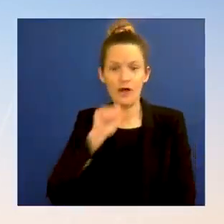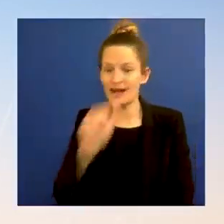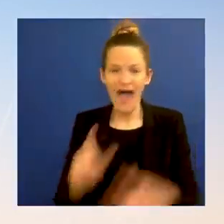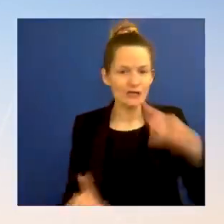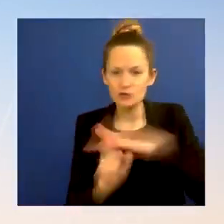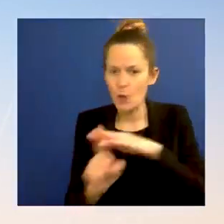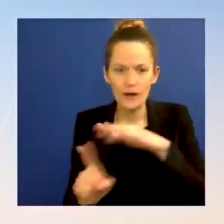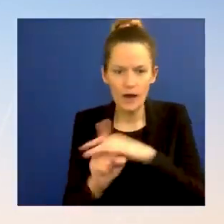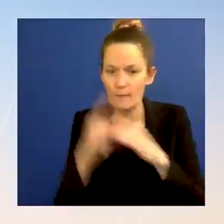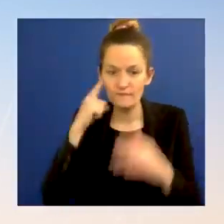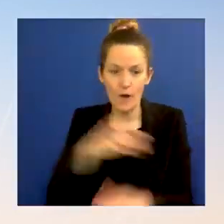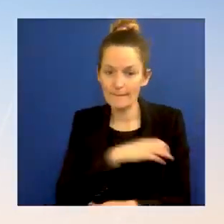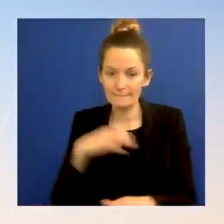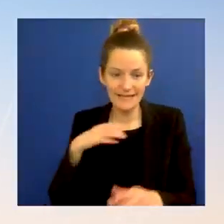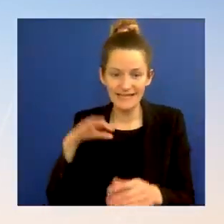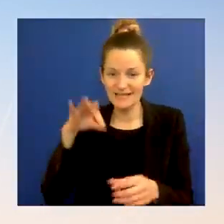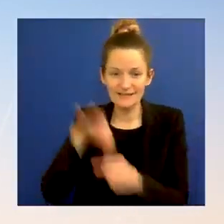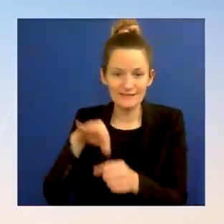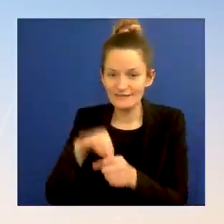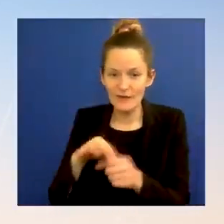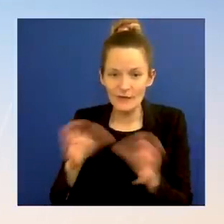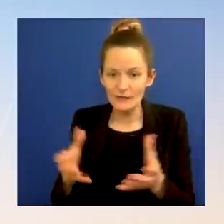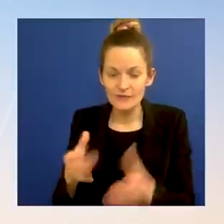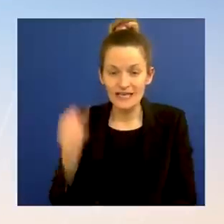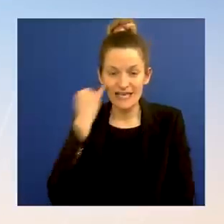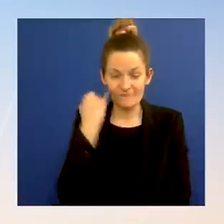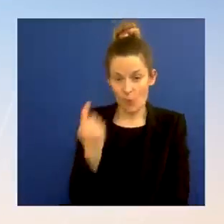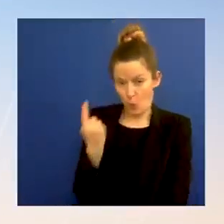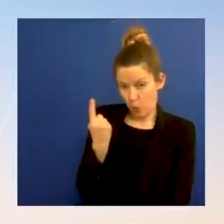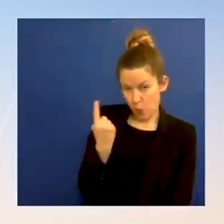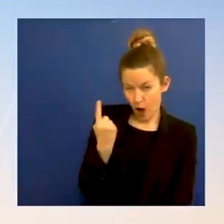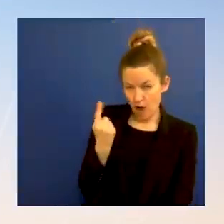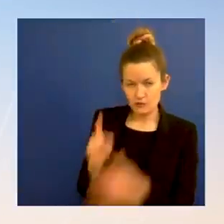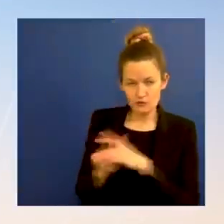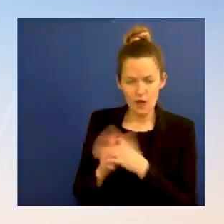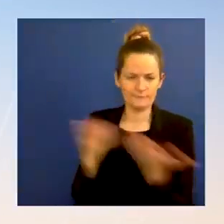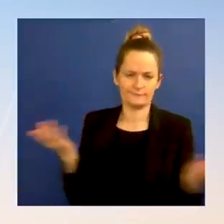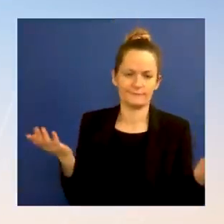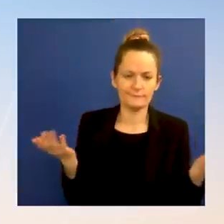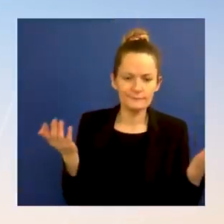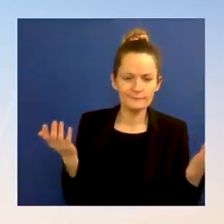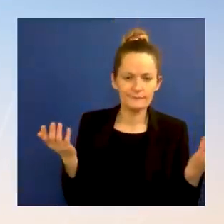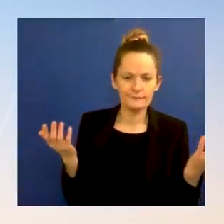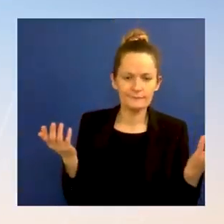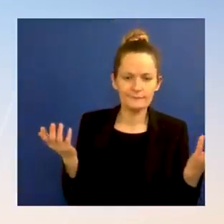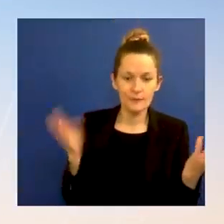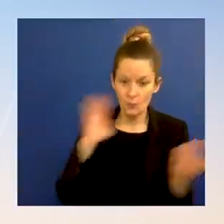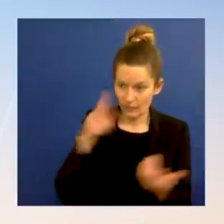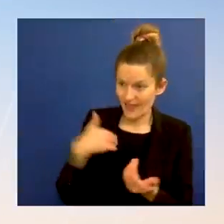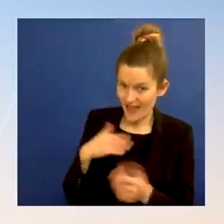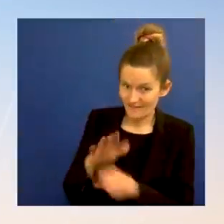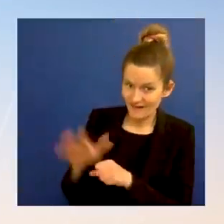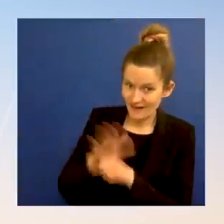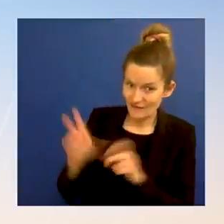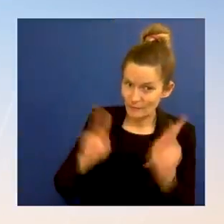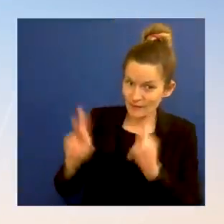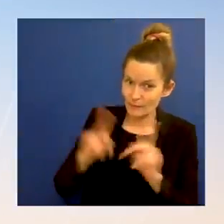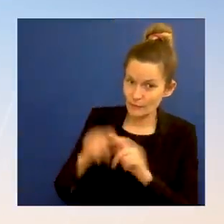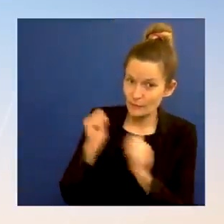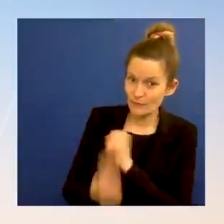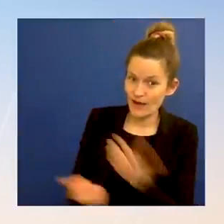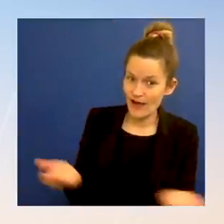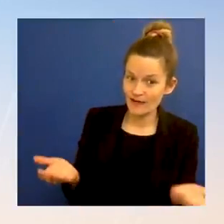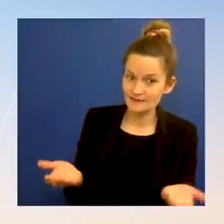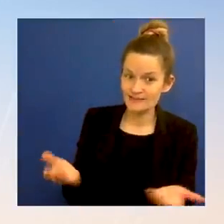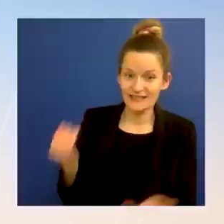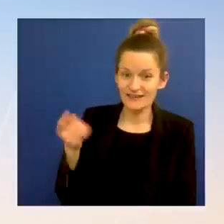enough votes to move her past the committee. That's what's happening. They're not doing their job here, which is just to show up. They don't have to vote for her. They just have to be